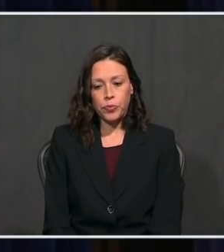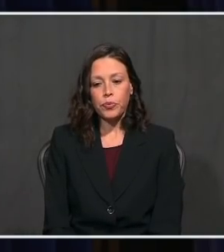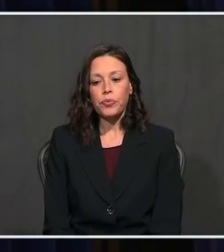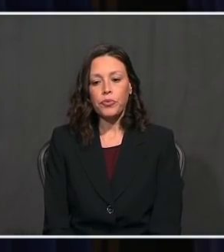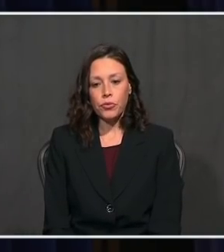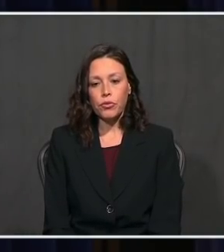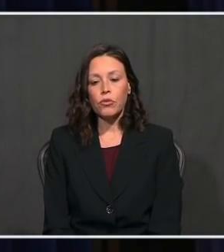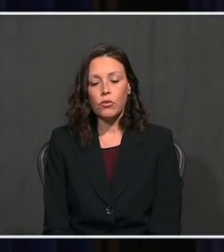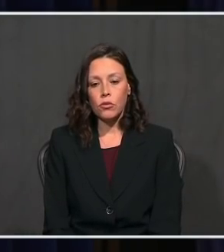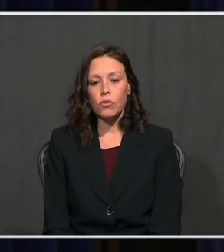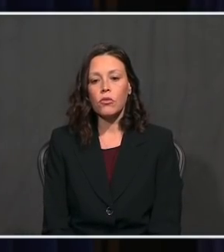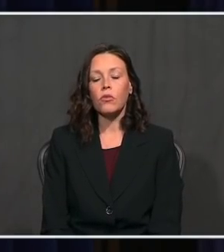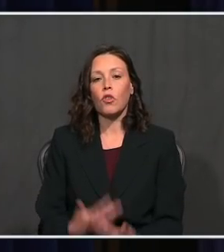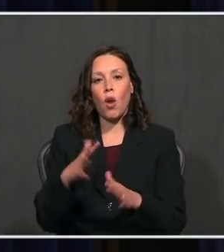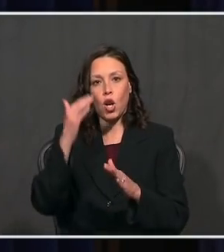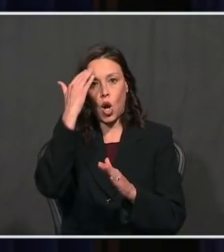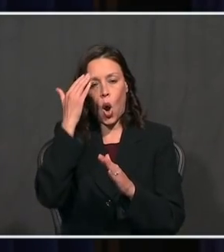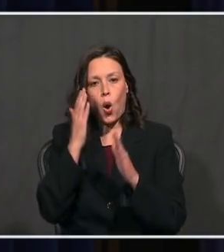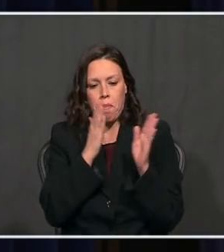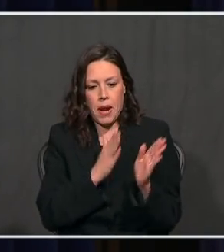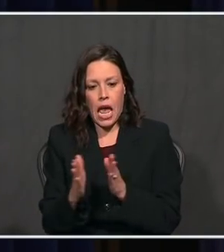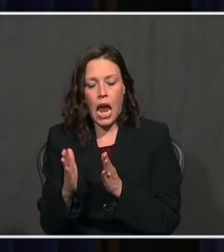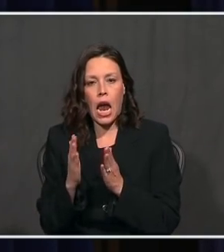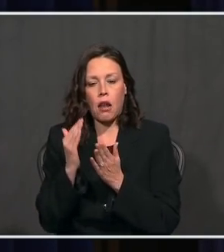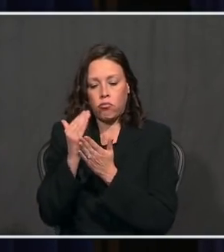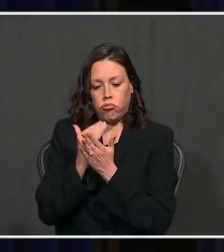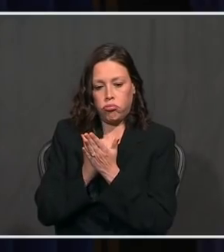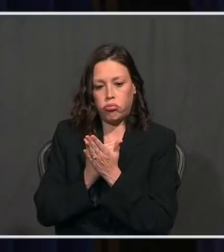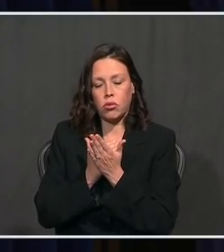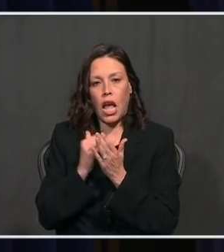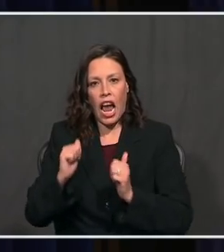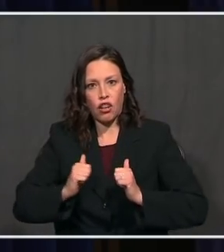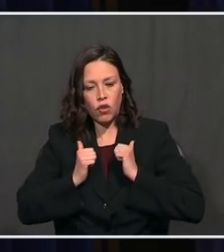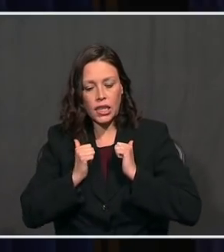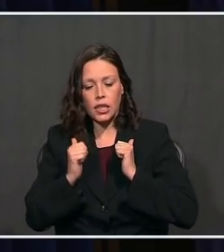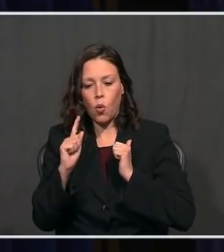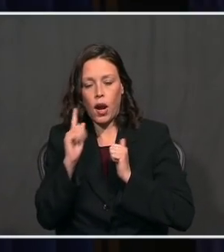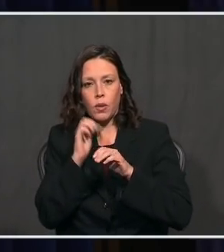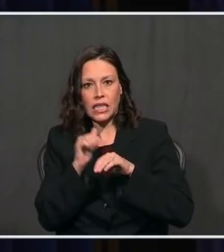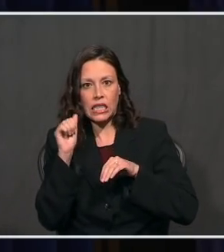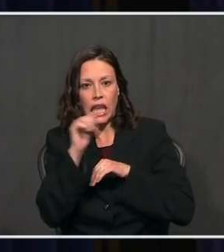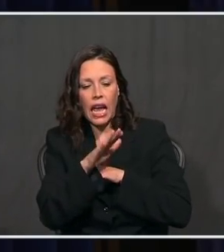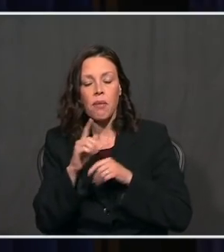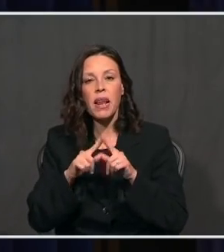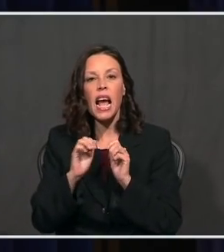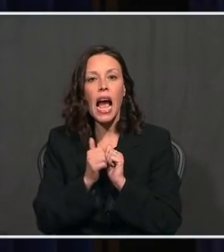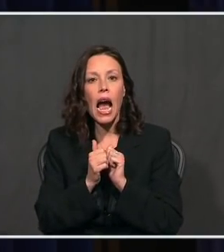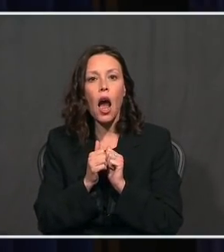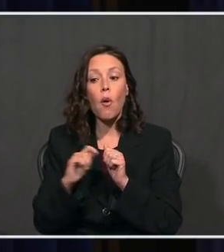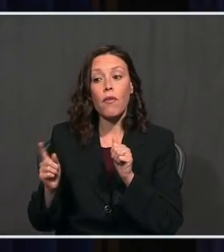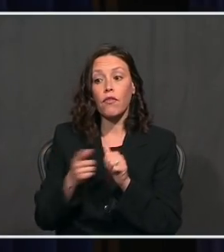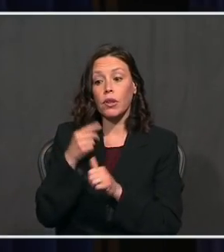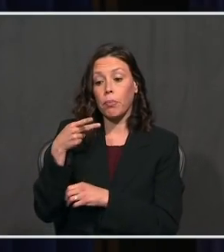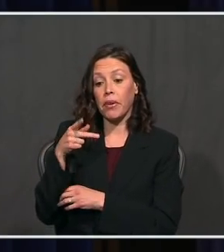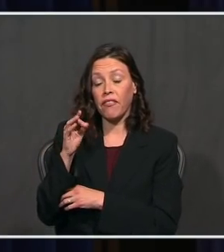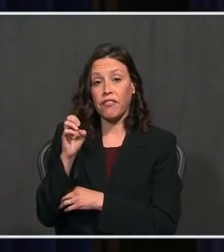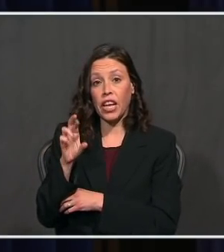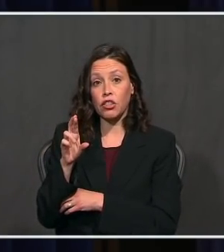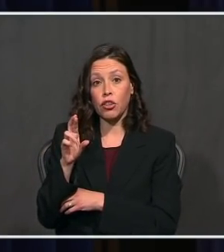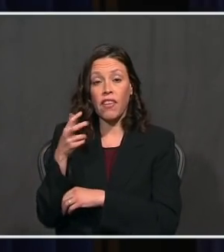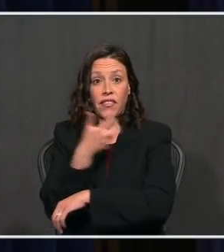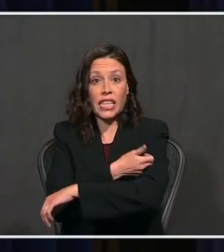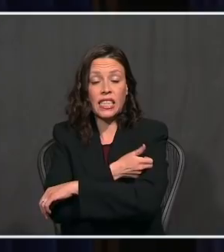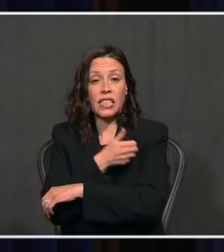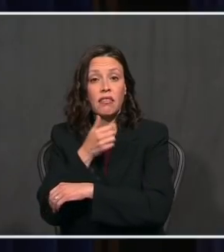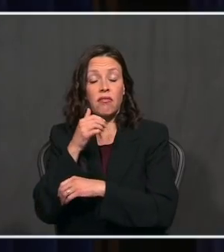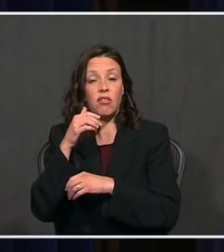information we need, where it's going, how much is going. So how is it going? First, the Pfizer vaccine is depicted up front, topper